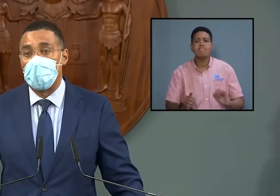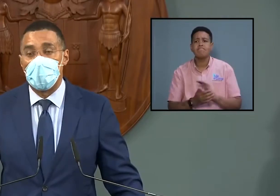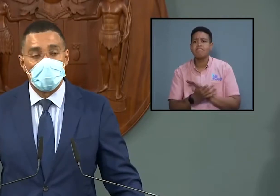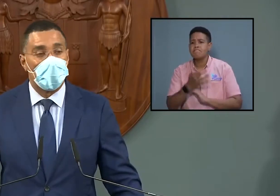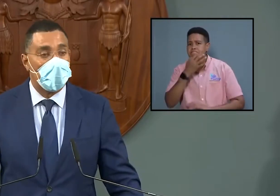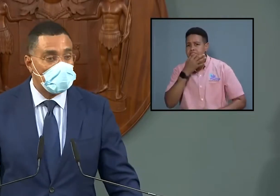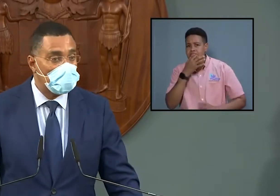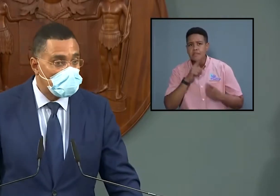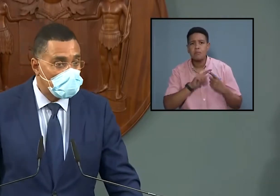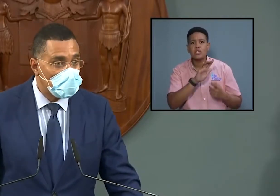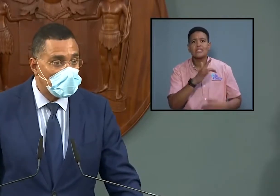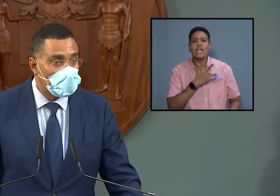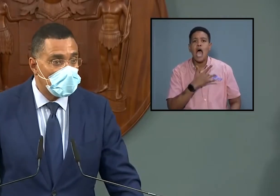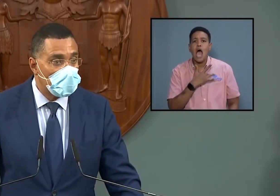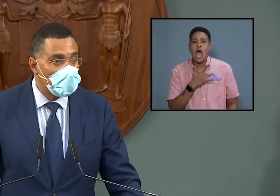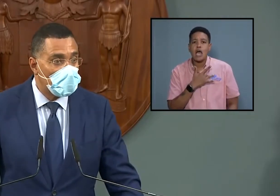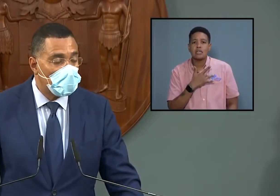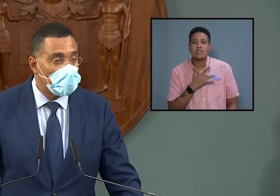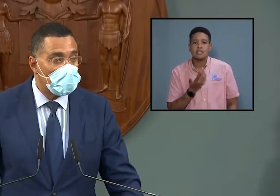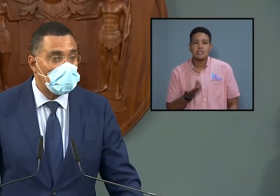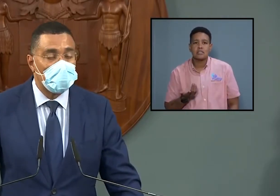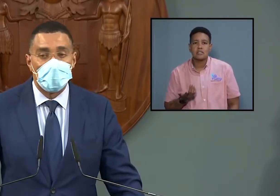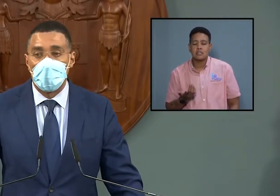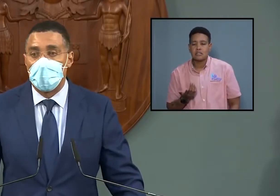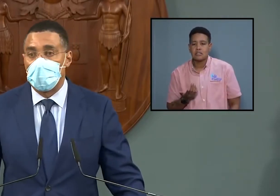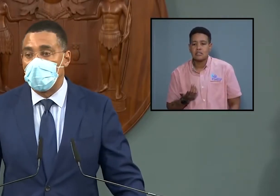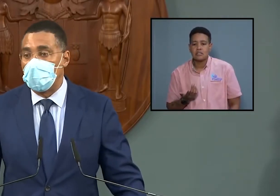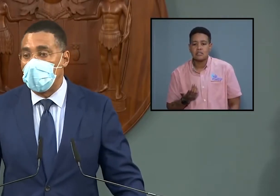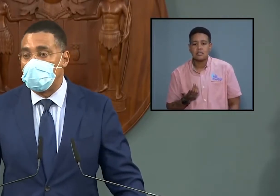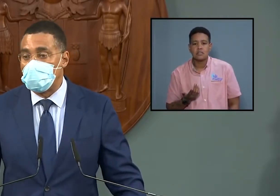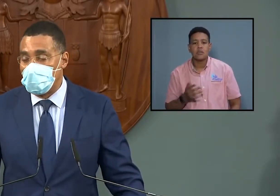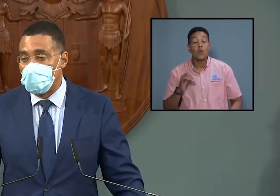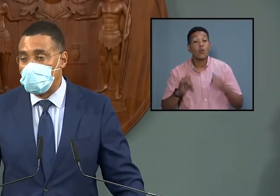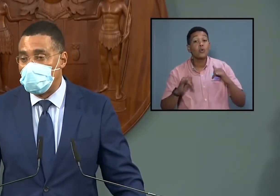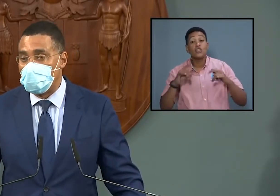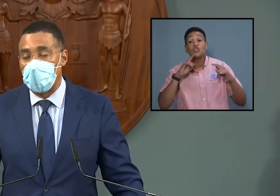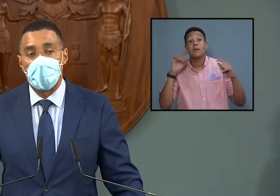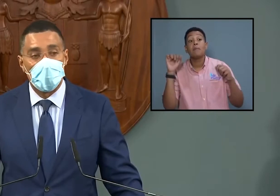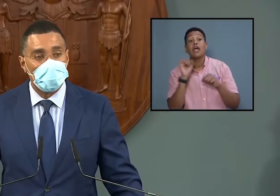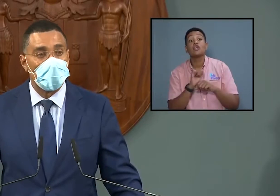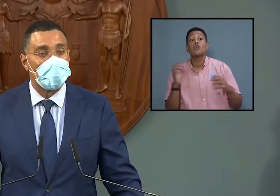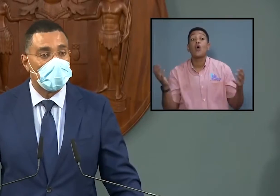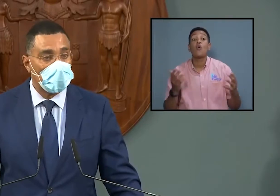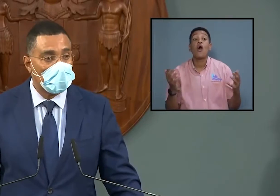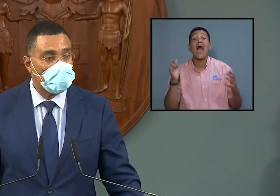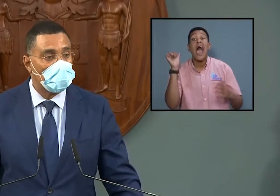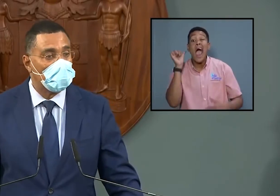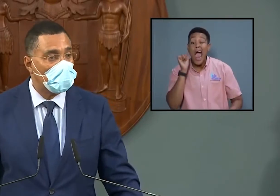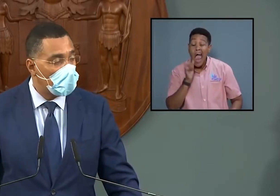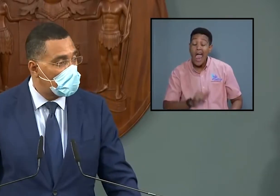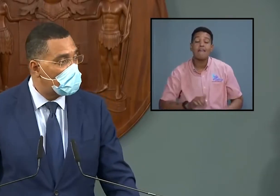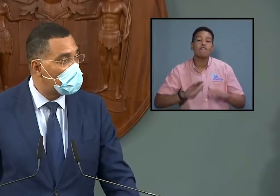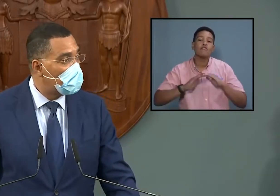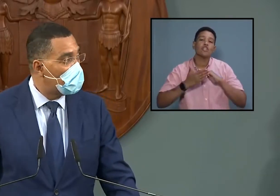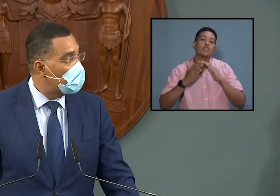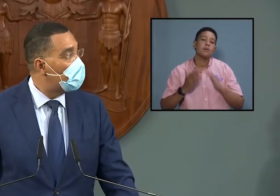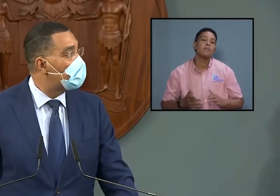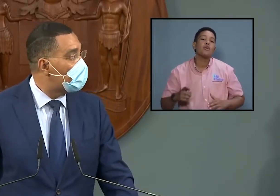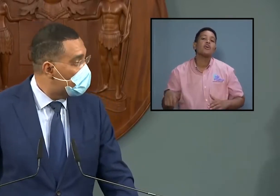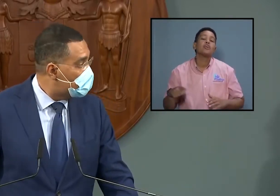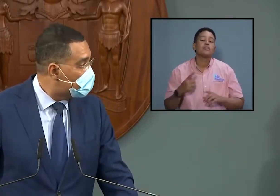and in his heart, which is to ensure that every single Jamaican